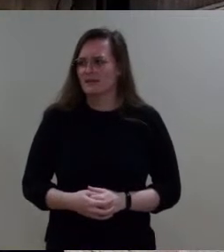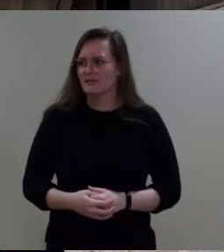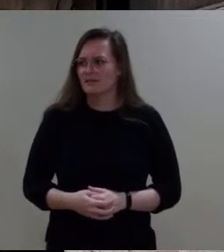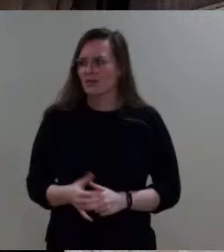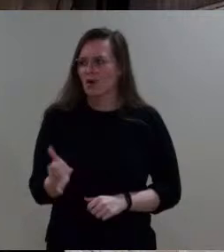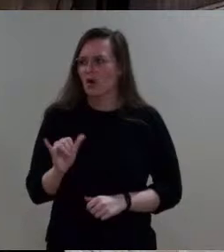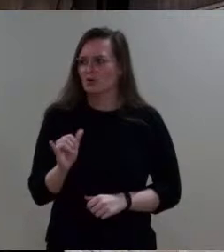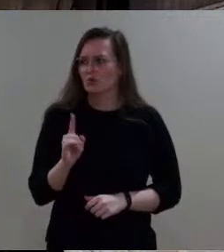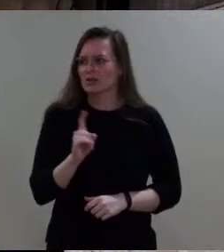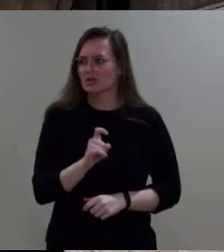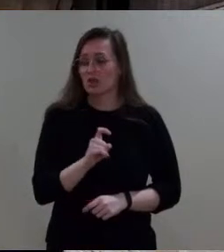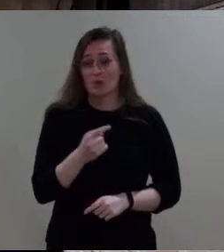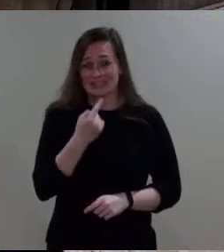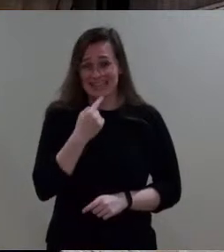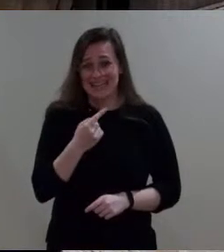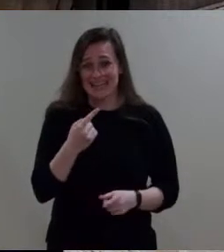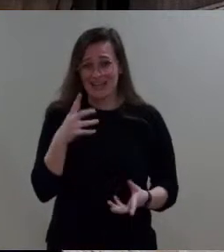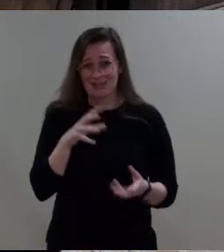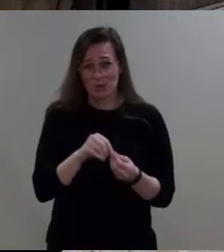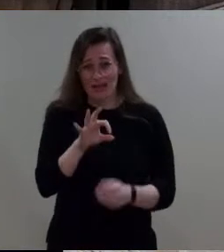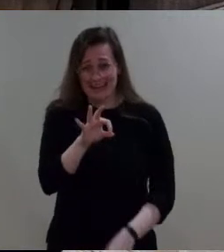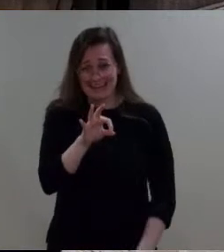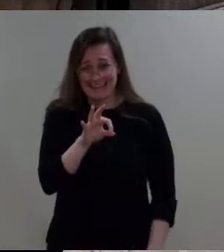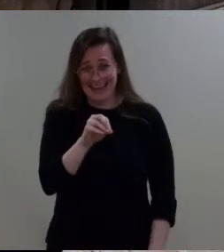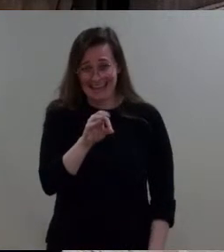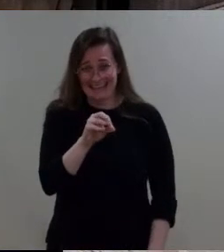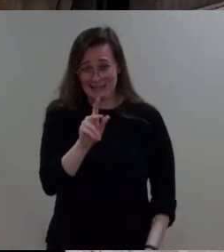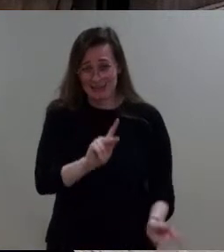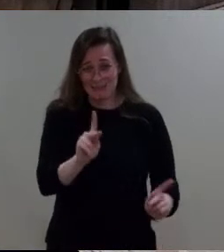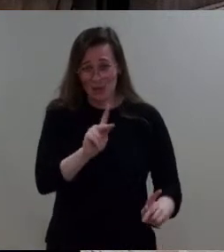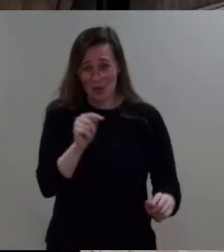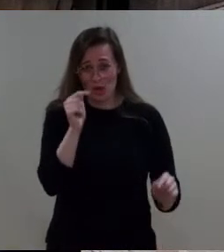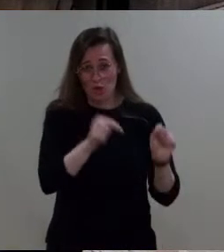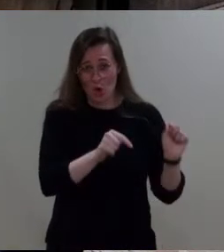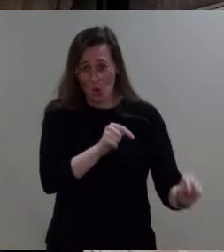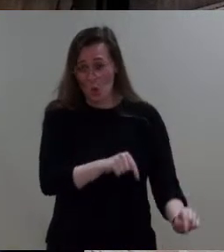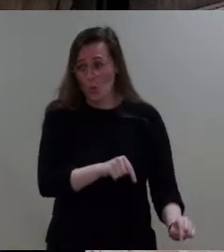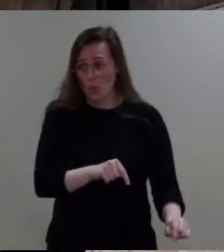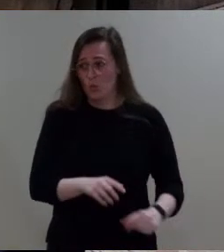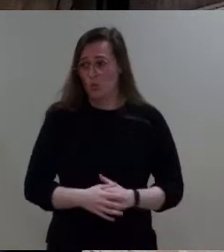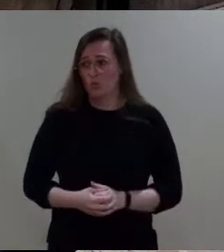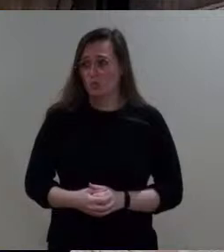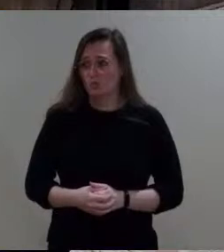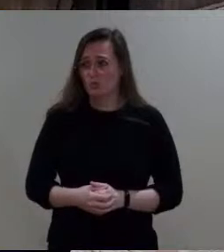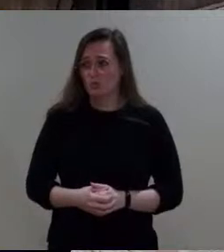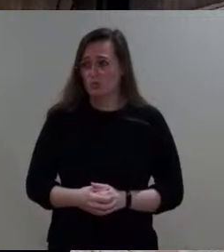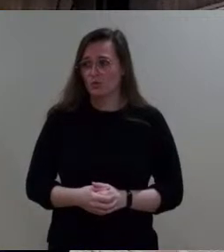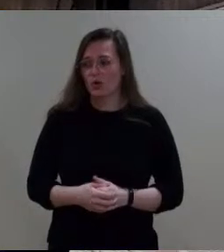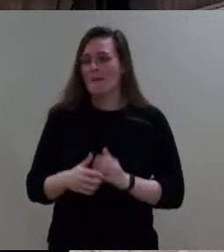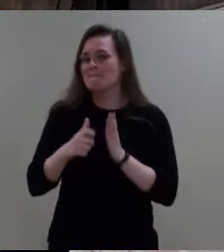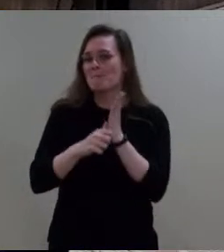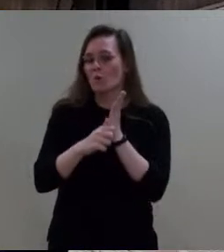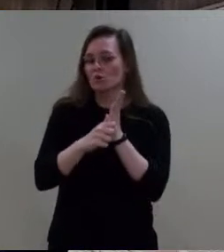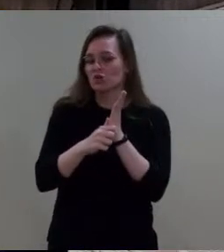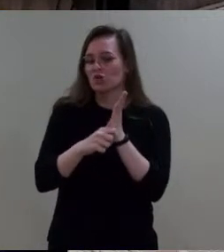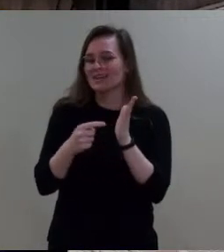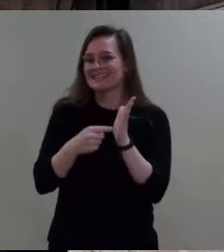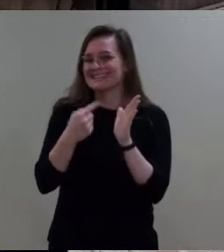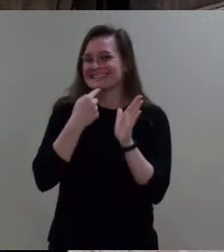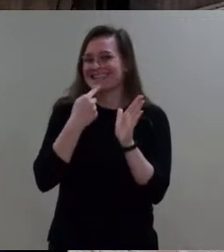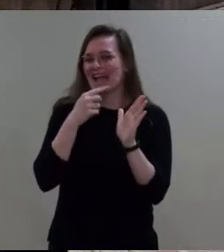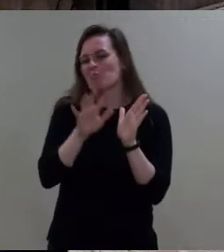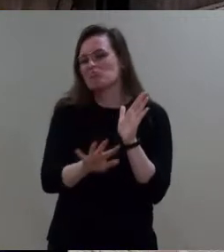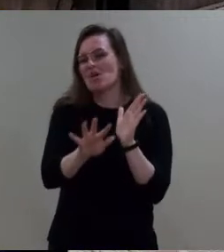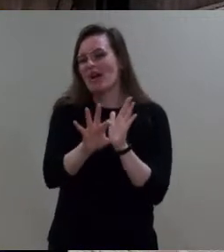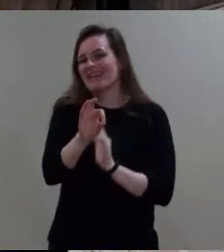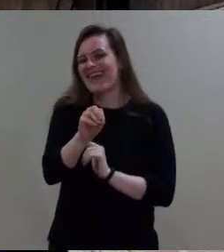there were 90 people. Did you mean 90 people in total attended, All I saw in the brochure was approximately 90 people. including you